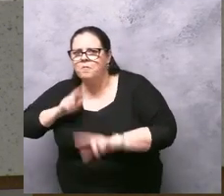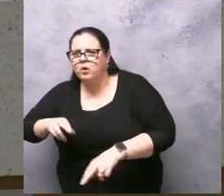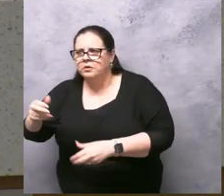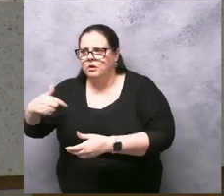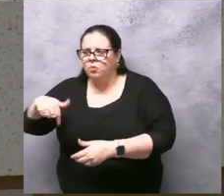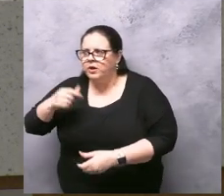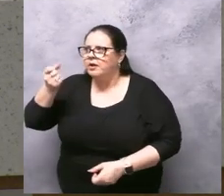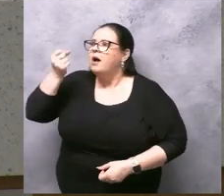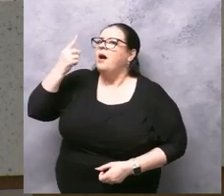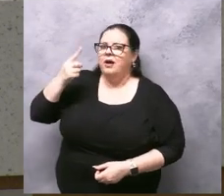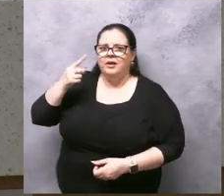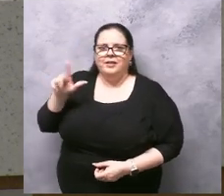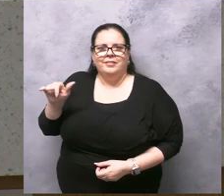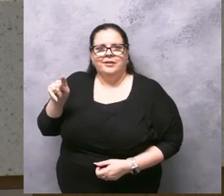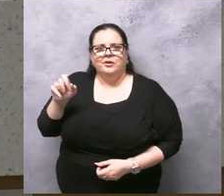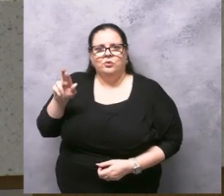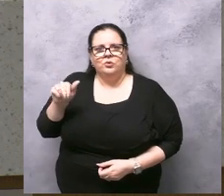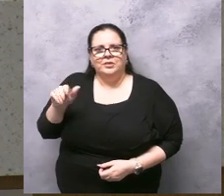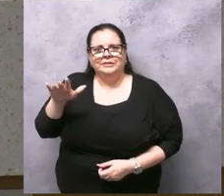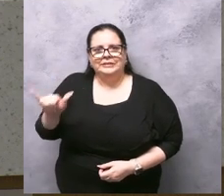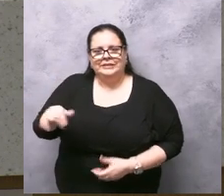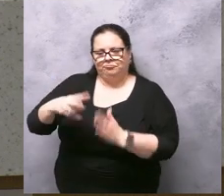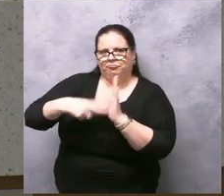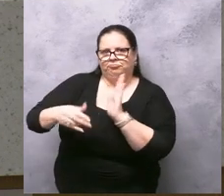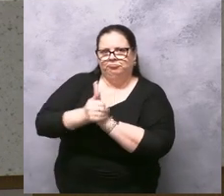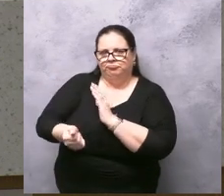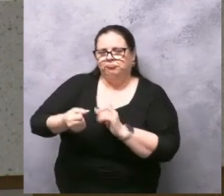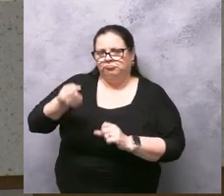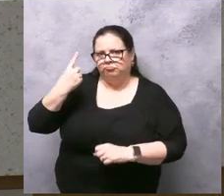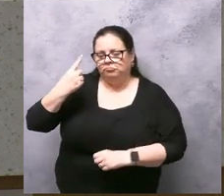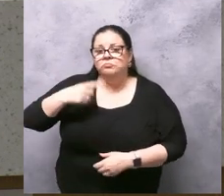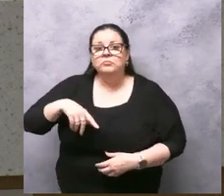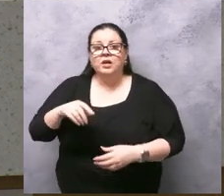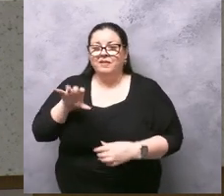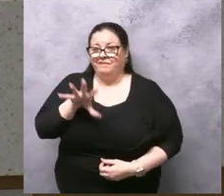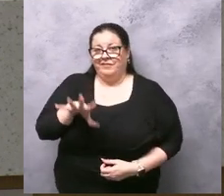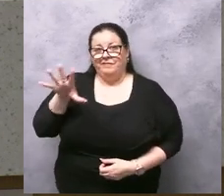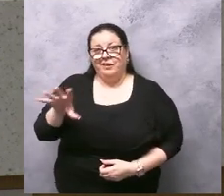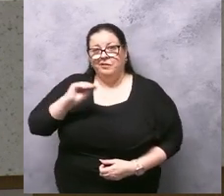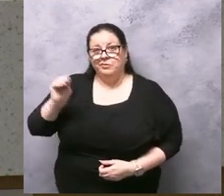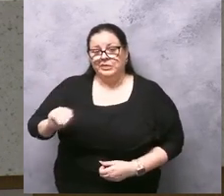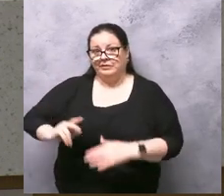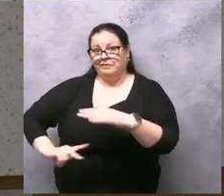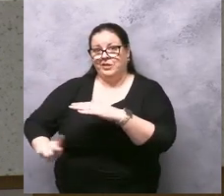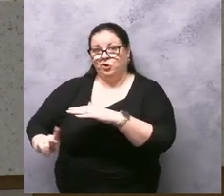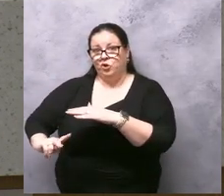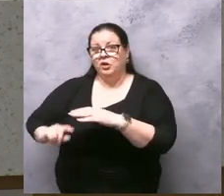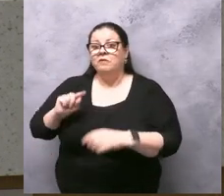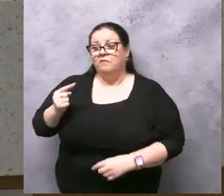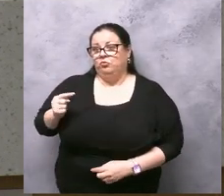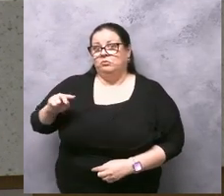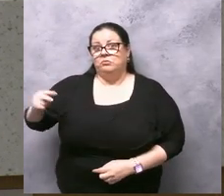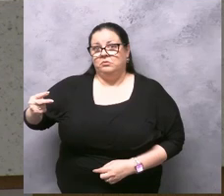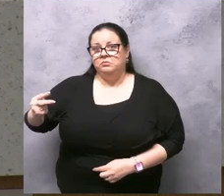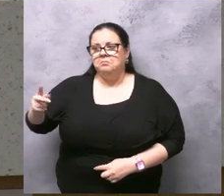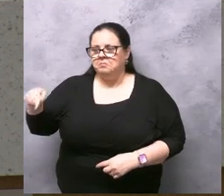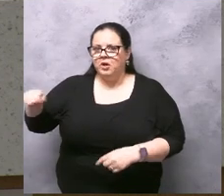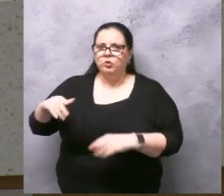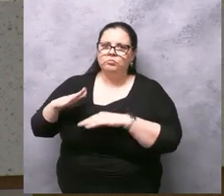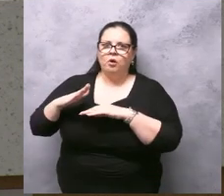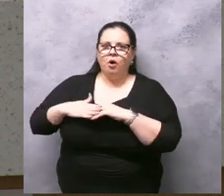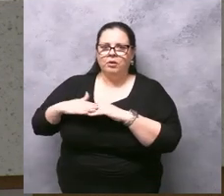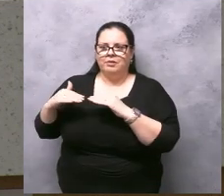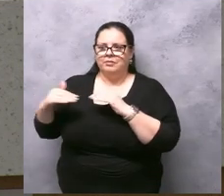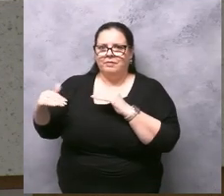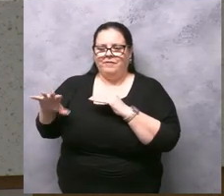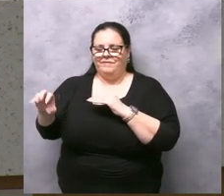understand our literacy. We had a mid-year reading report that showed that only 55% of our kindergartners and first and second graders were performing at or above the